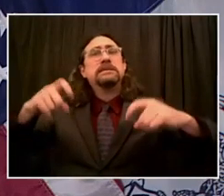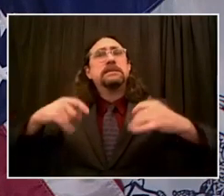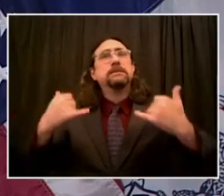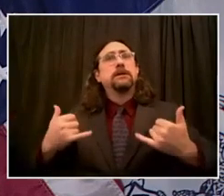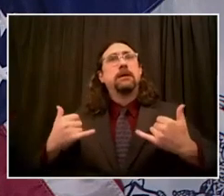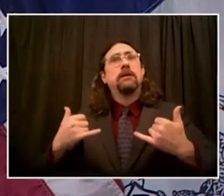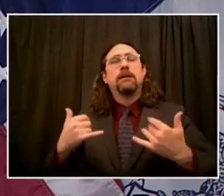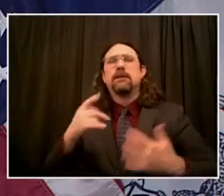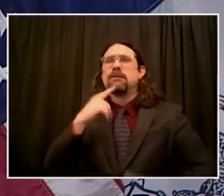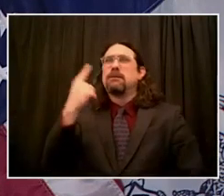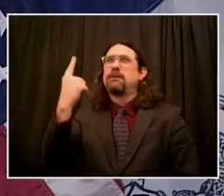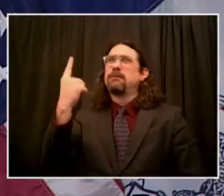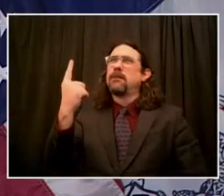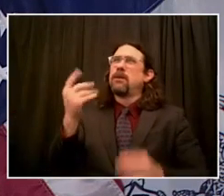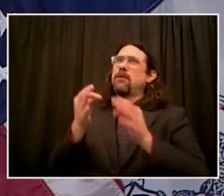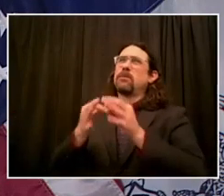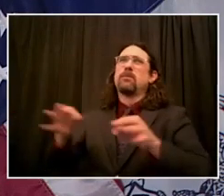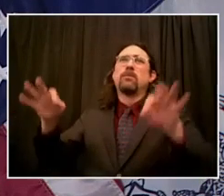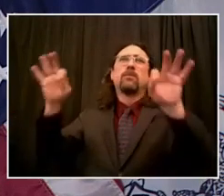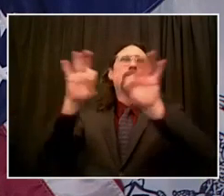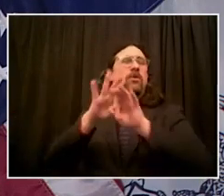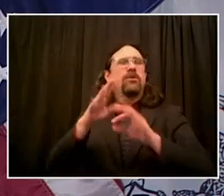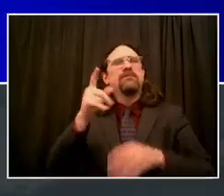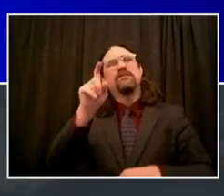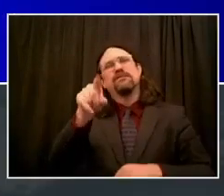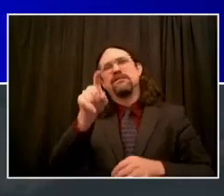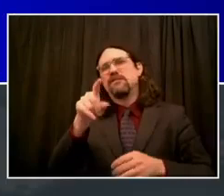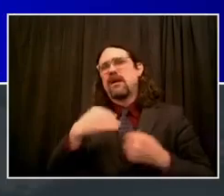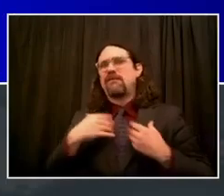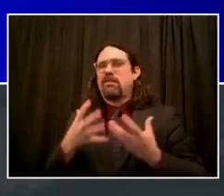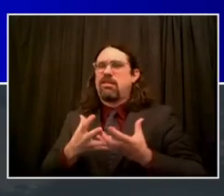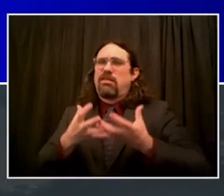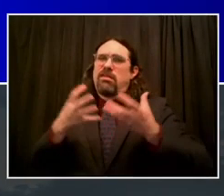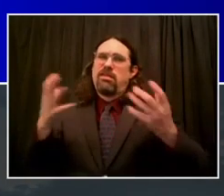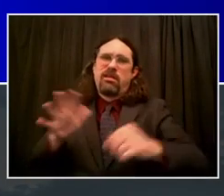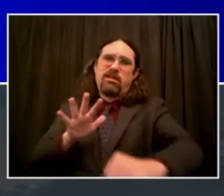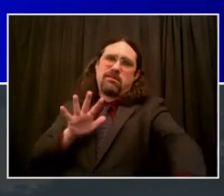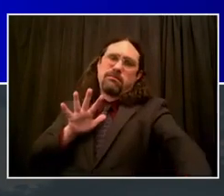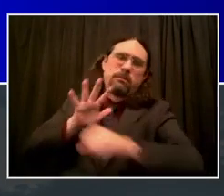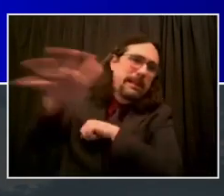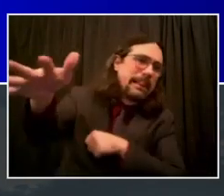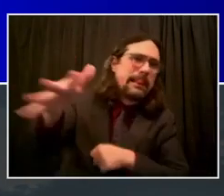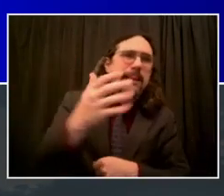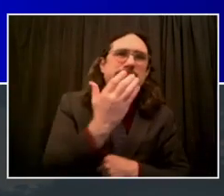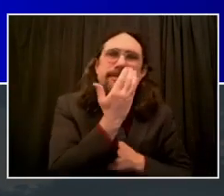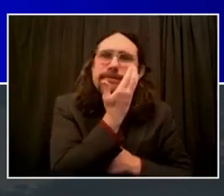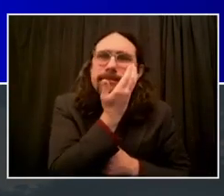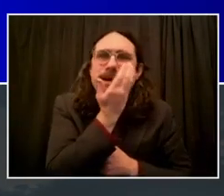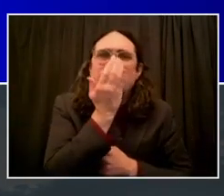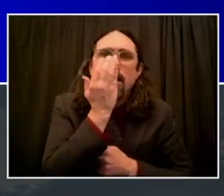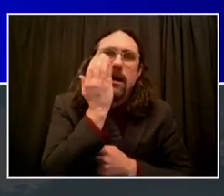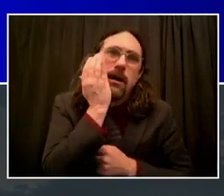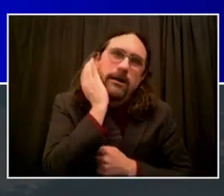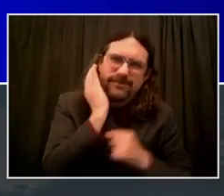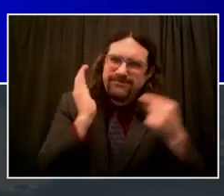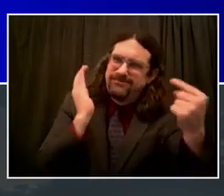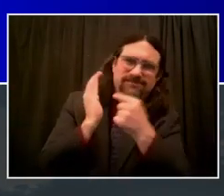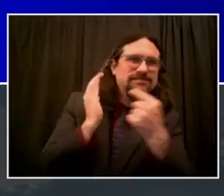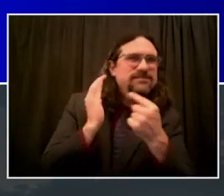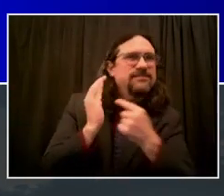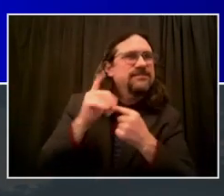coverings. You need face coverings for all employees. You need face coverings for customers.